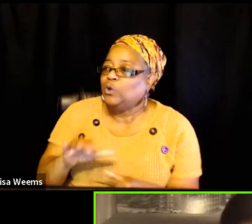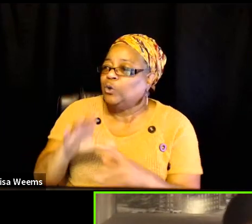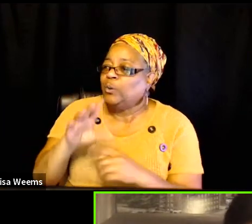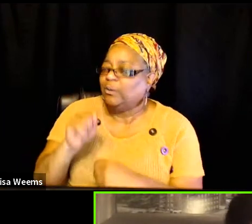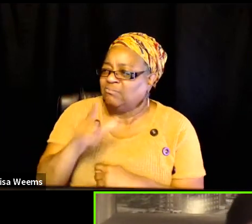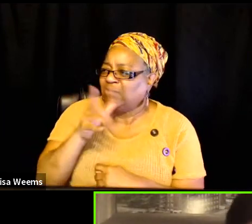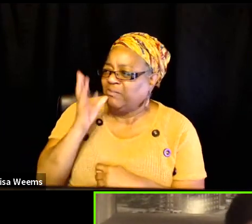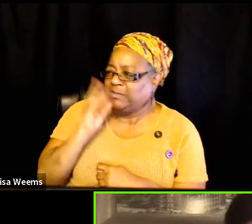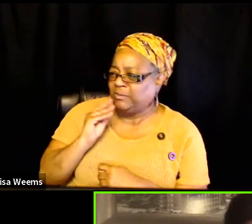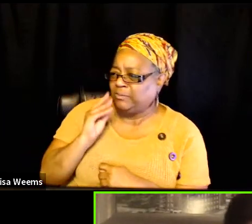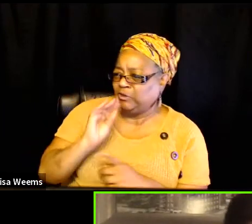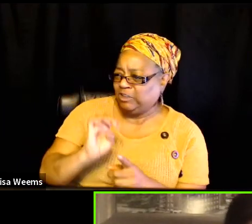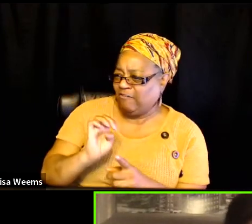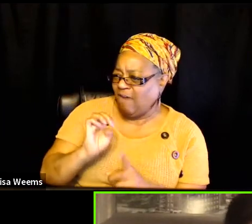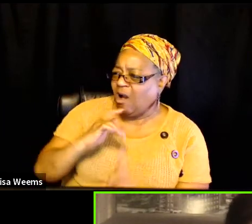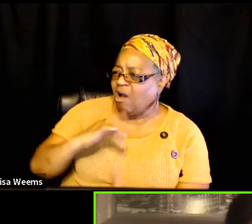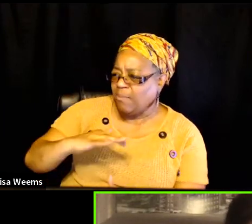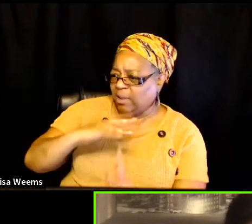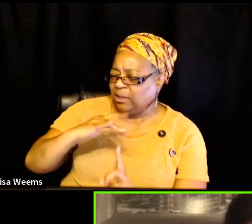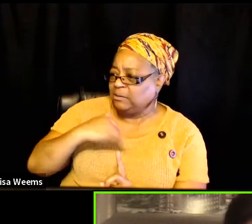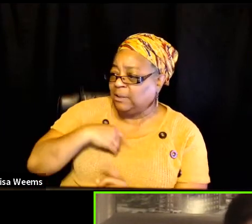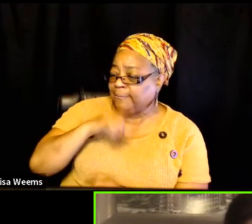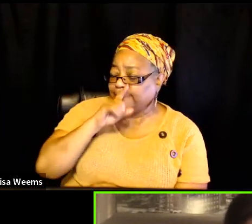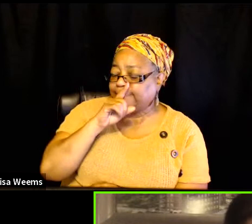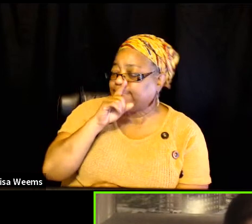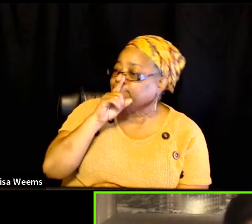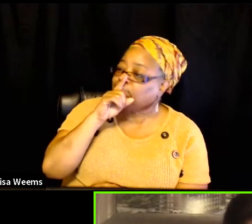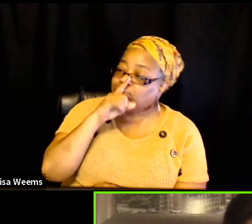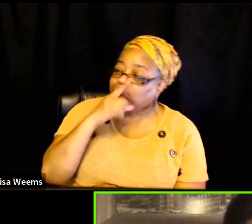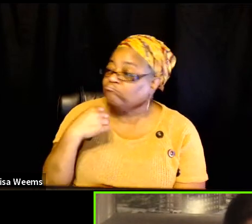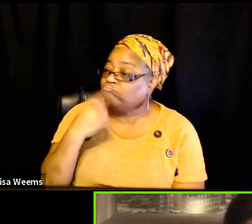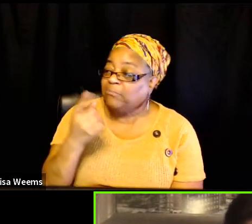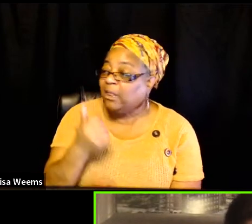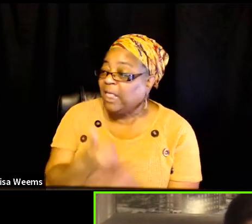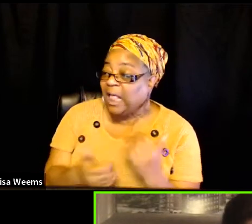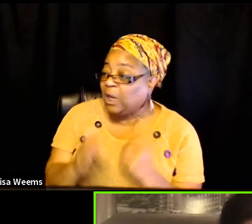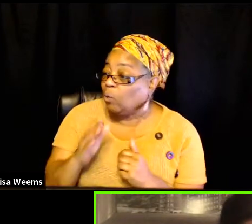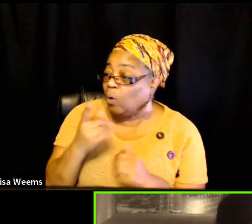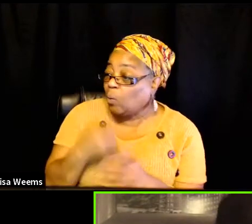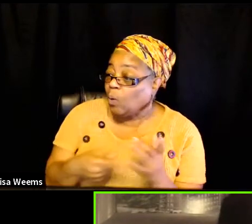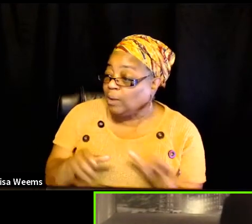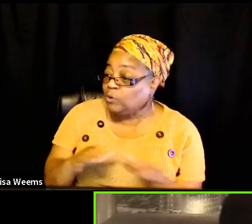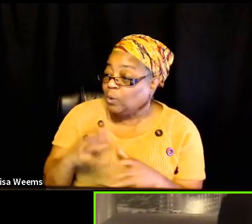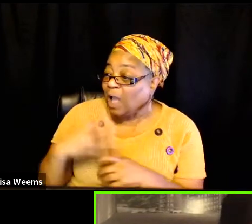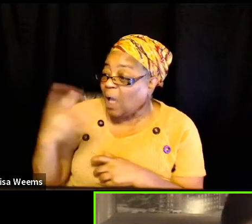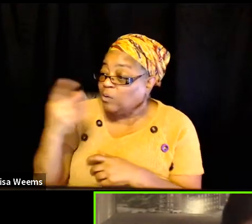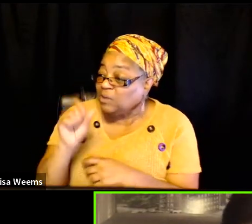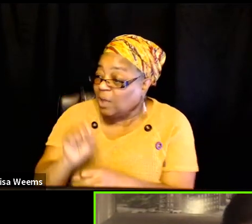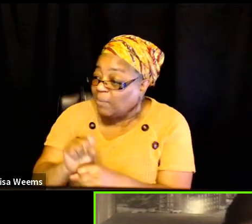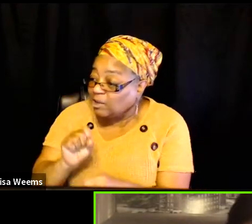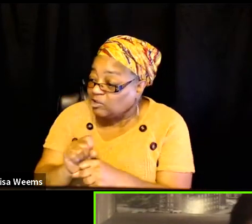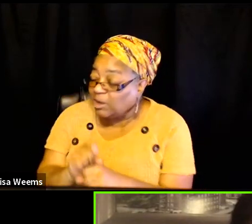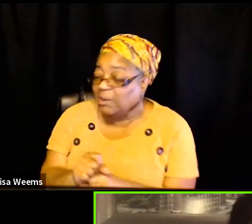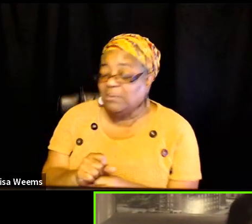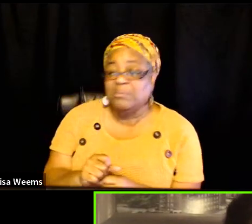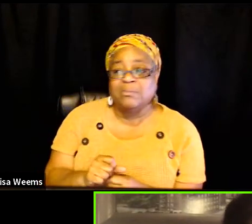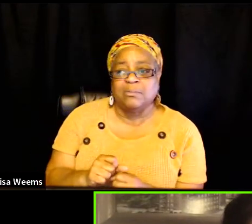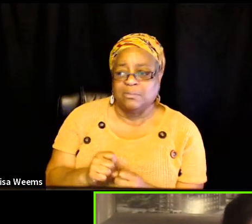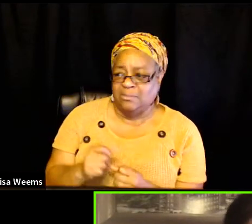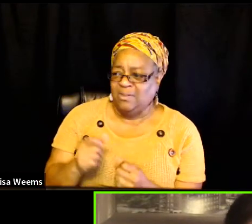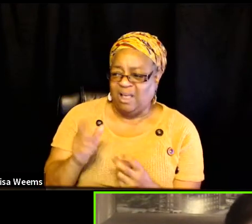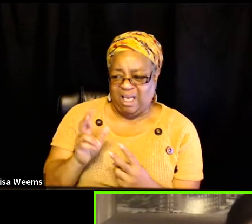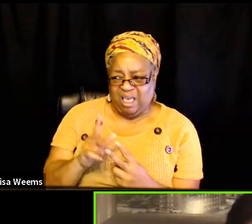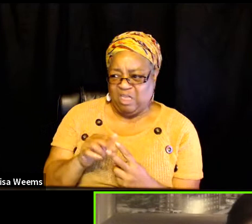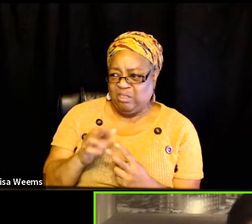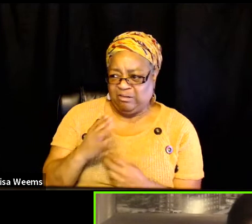tell people a lot of the things I was doing outside of my job out of either a bad experience with their reaction to it